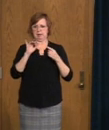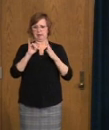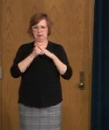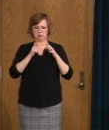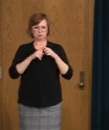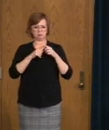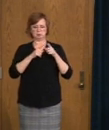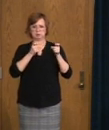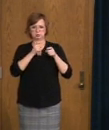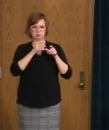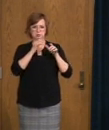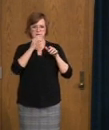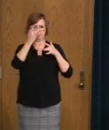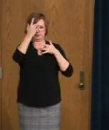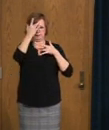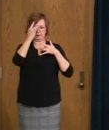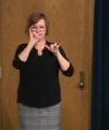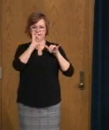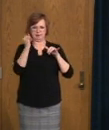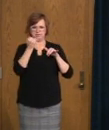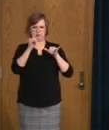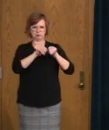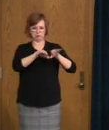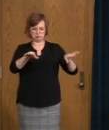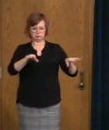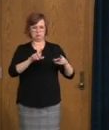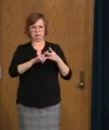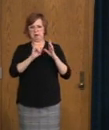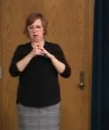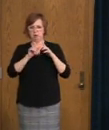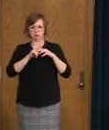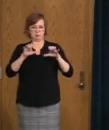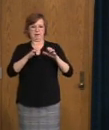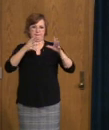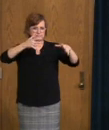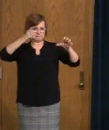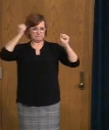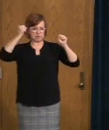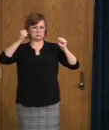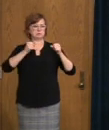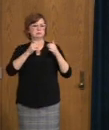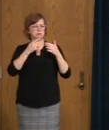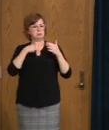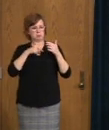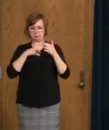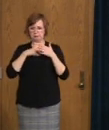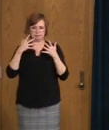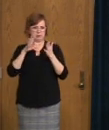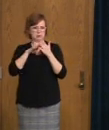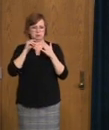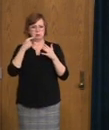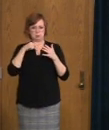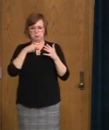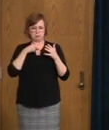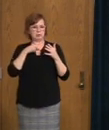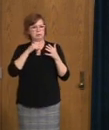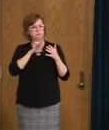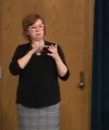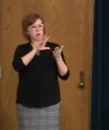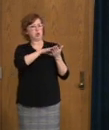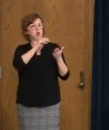practices, how to respond quickly, and so on. So we are applying those lessons across other sites.